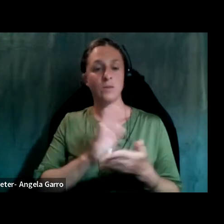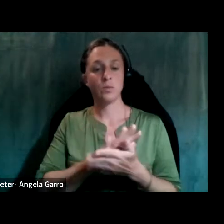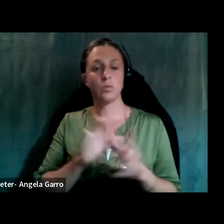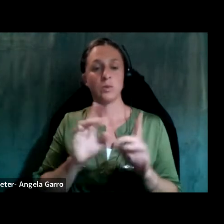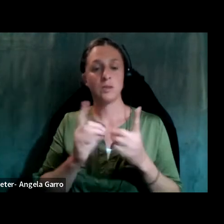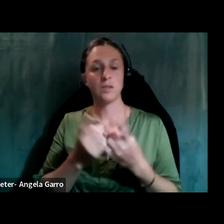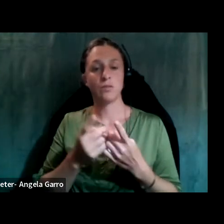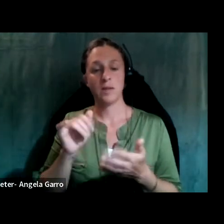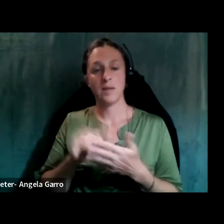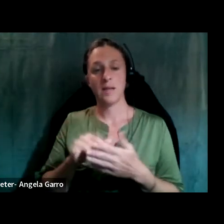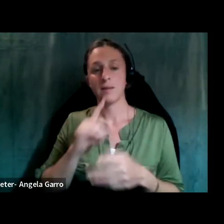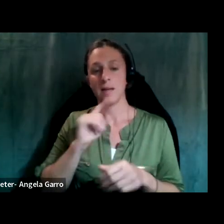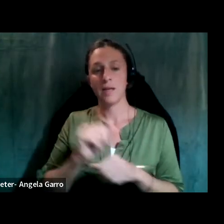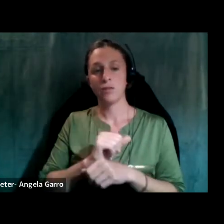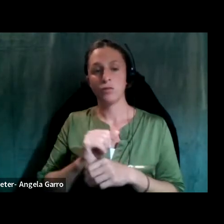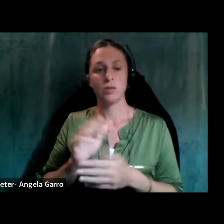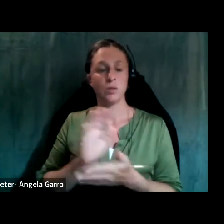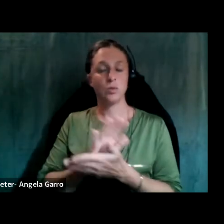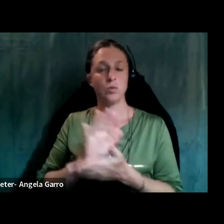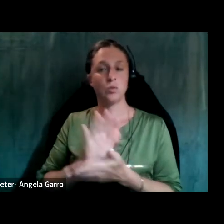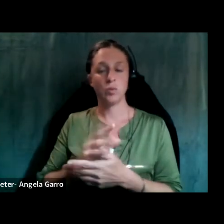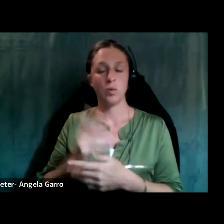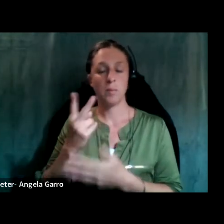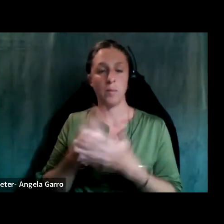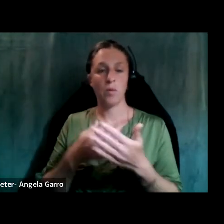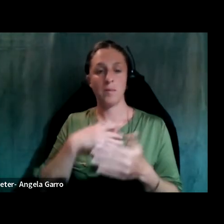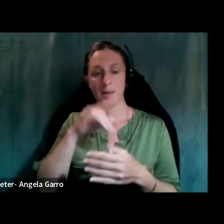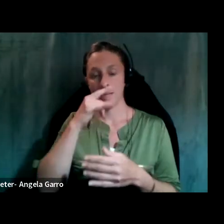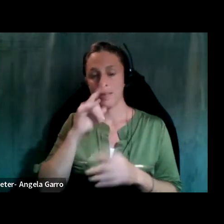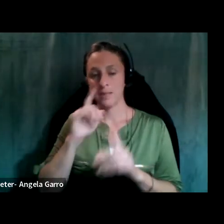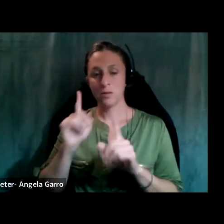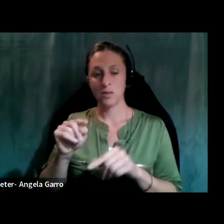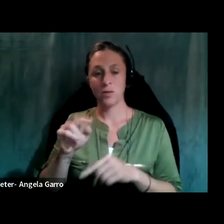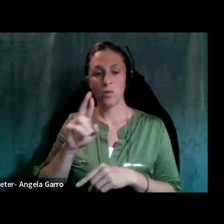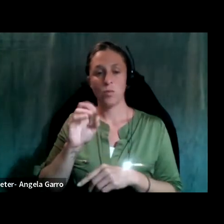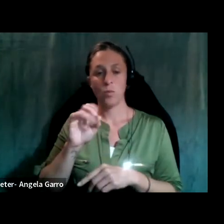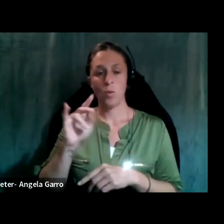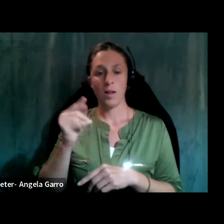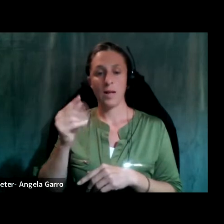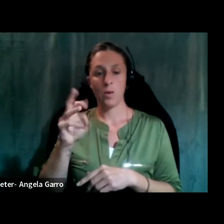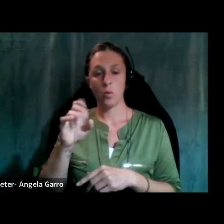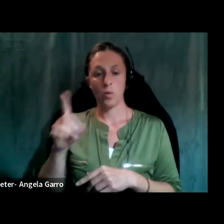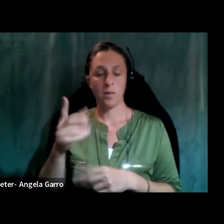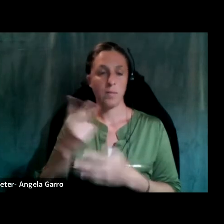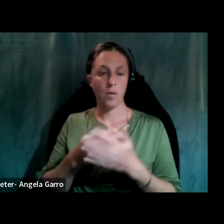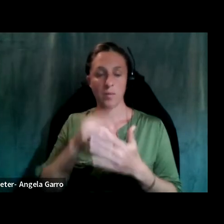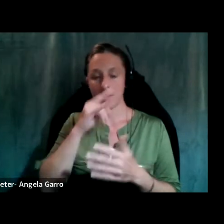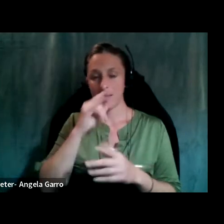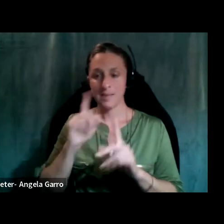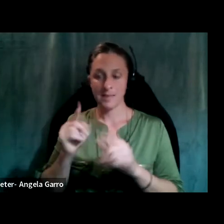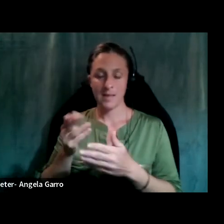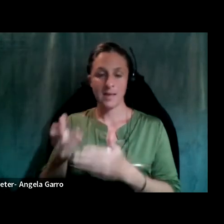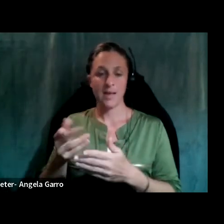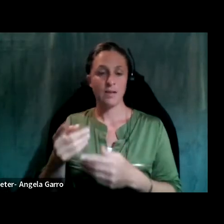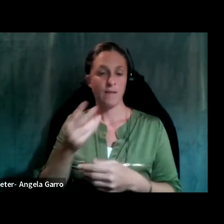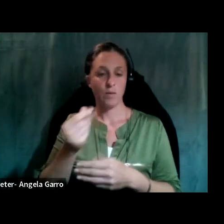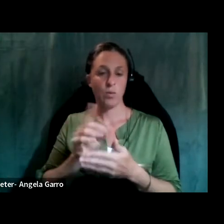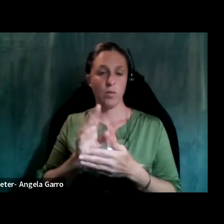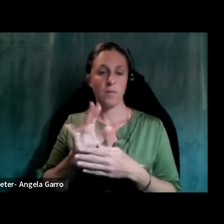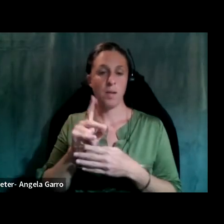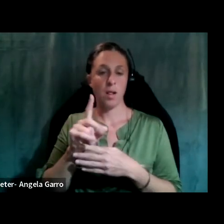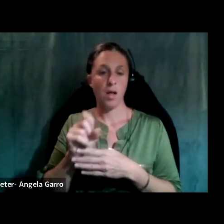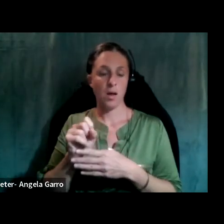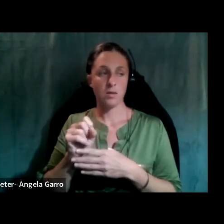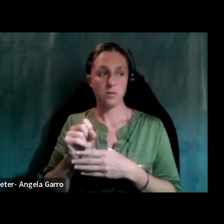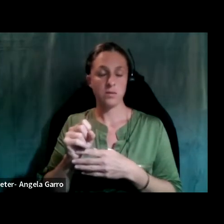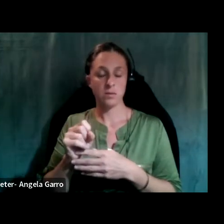is actually the school that both my daughters attended, K5, Rollingwood. My daughters attended there. It's just a few blocks from my house. So due to low enrollment,